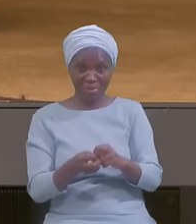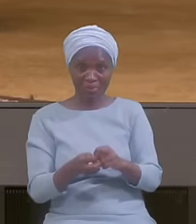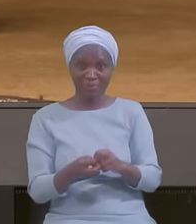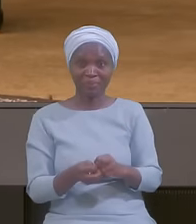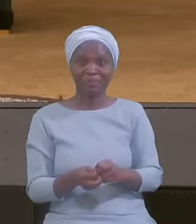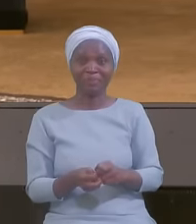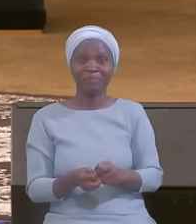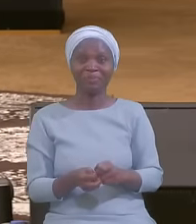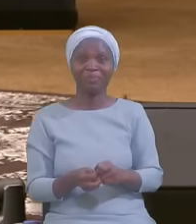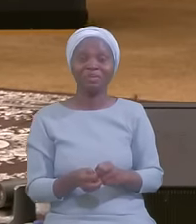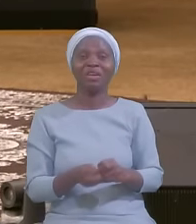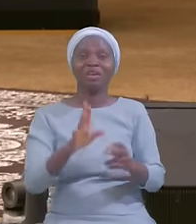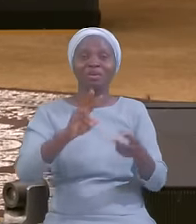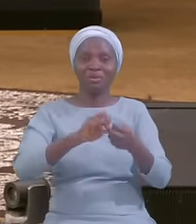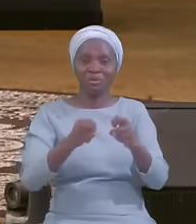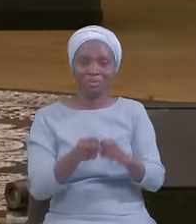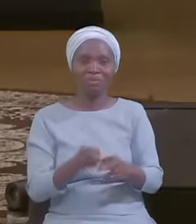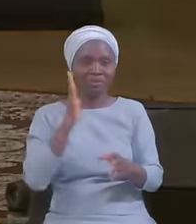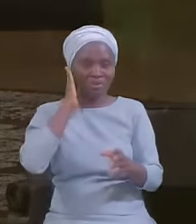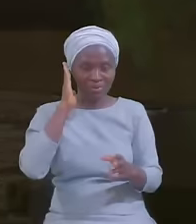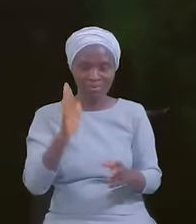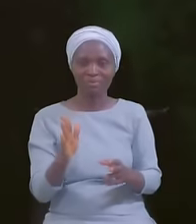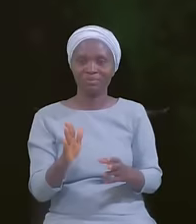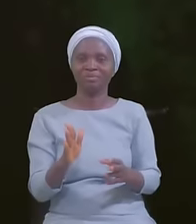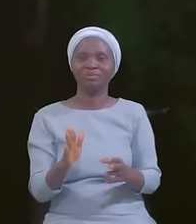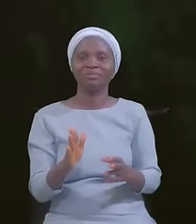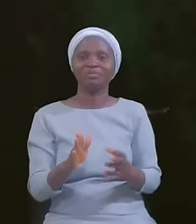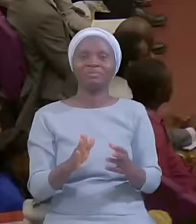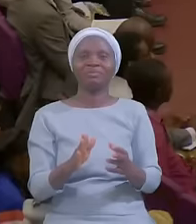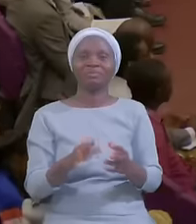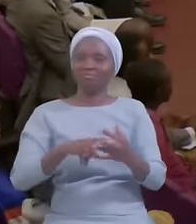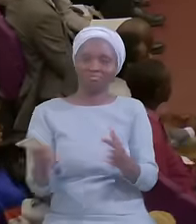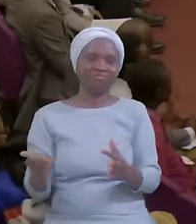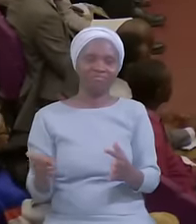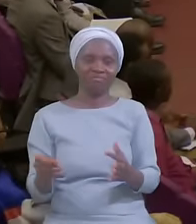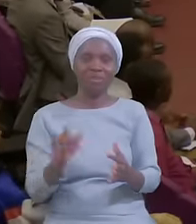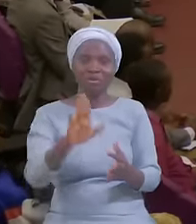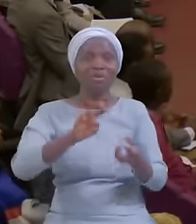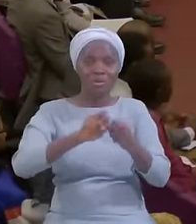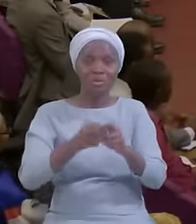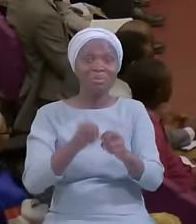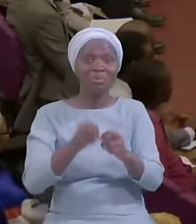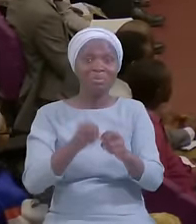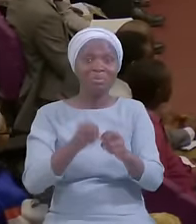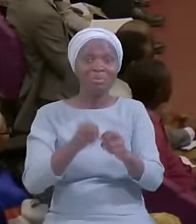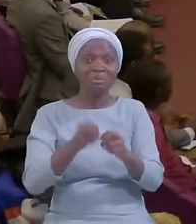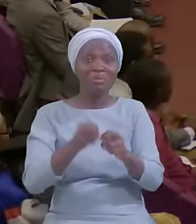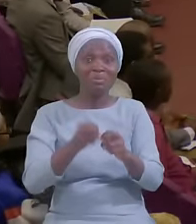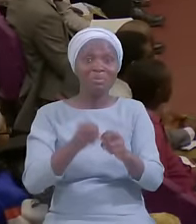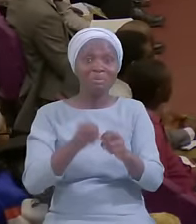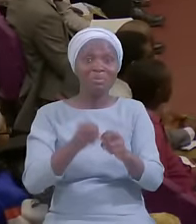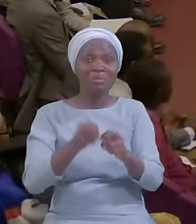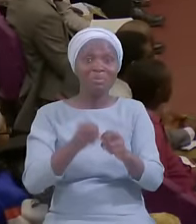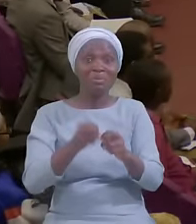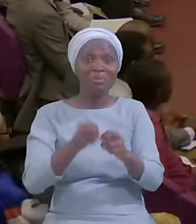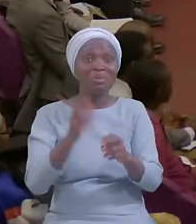asking permission, let me go. Let me go. Because problem cannot stand. Where